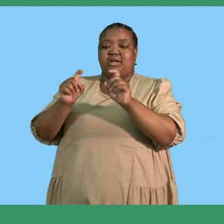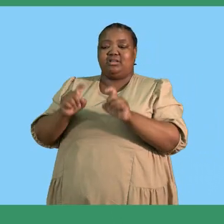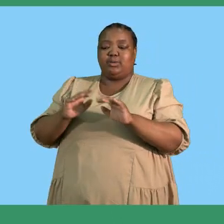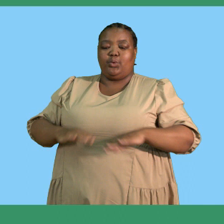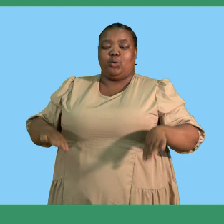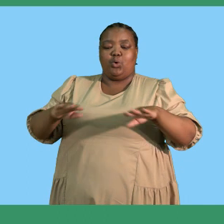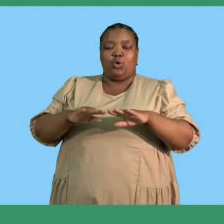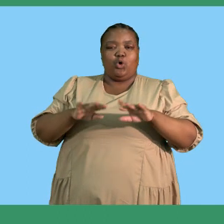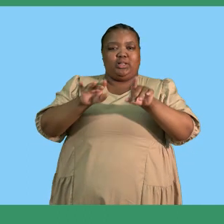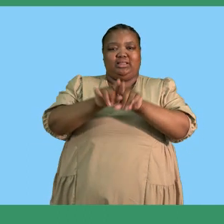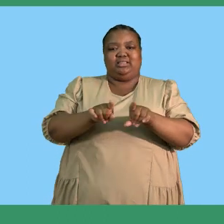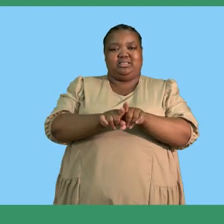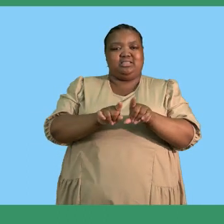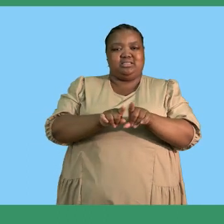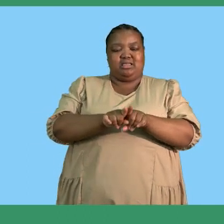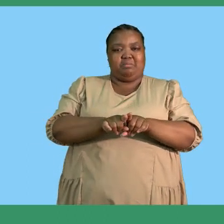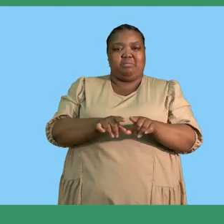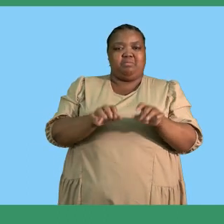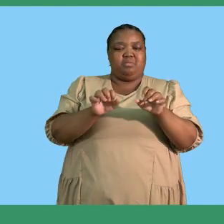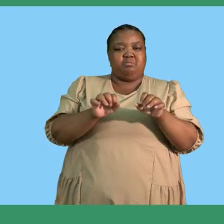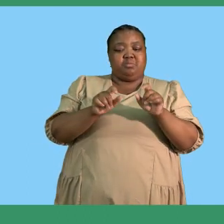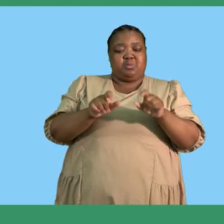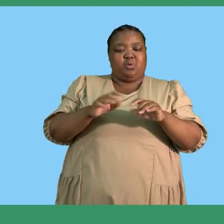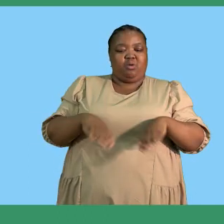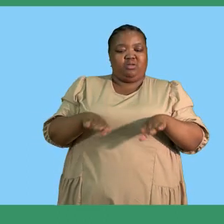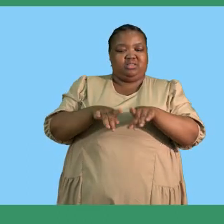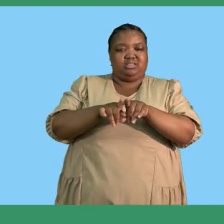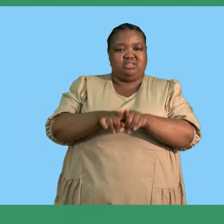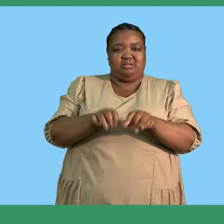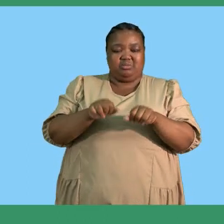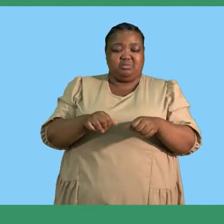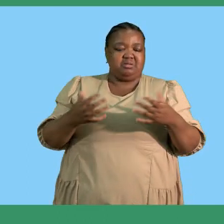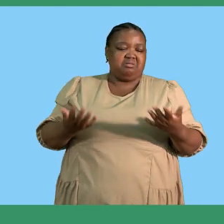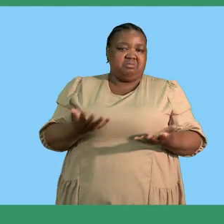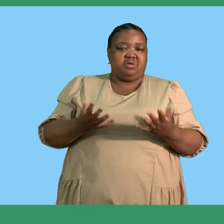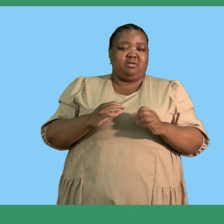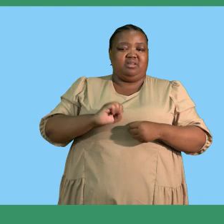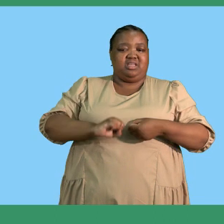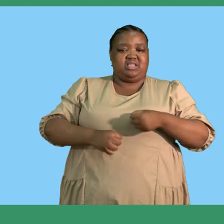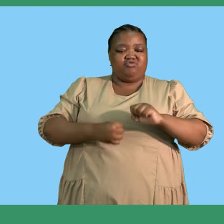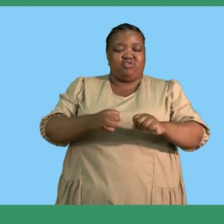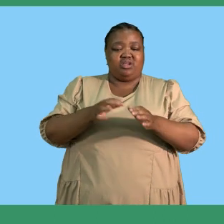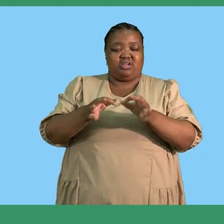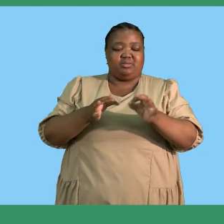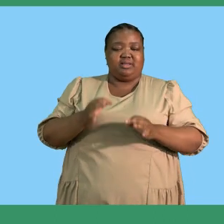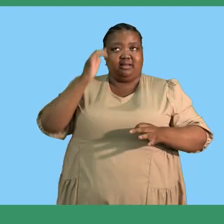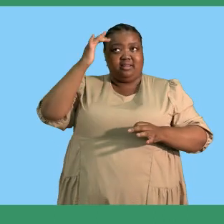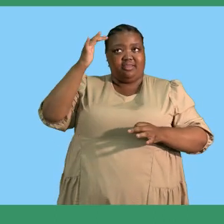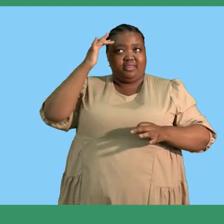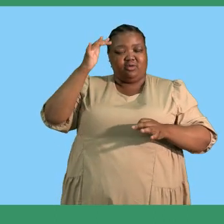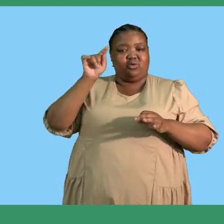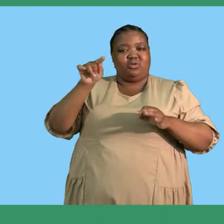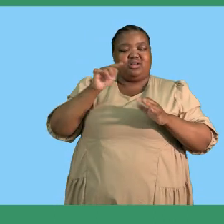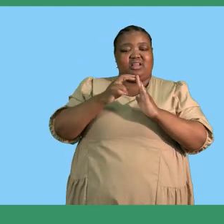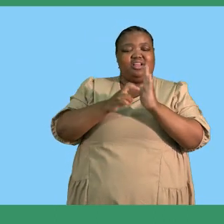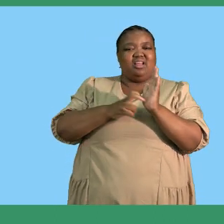in society. Now, you can also struggle to explain or discuss the theories of